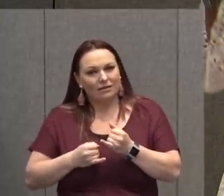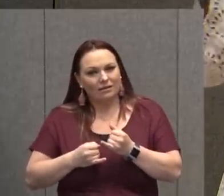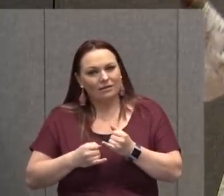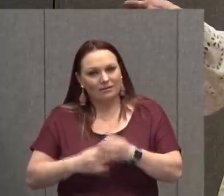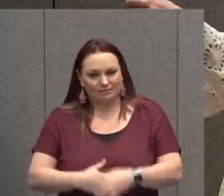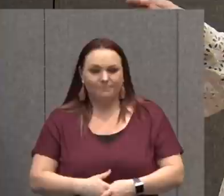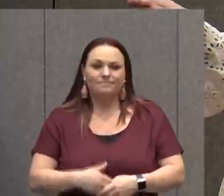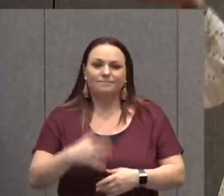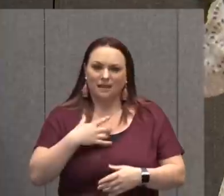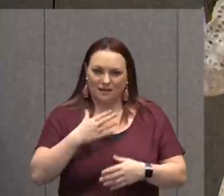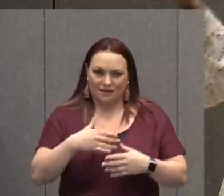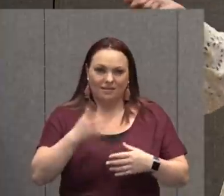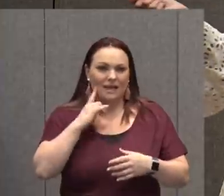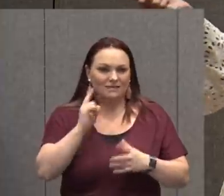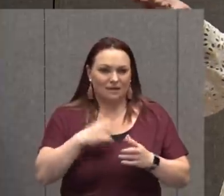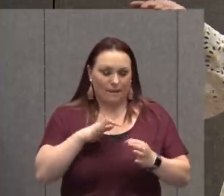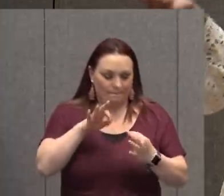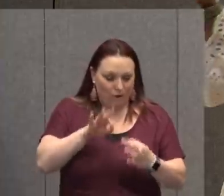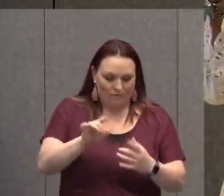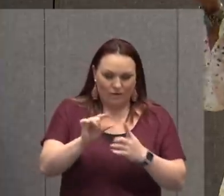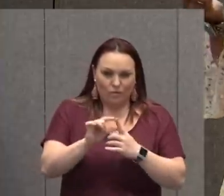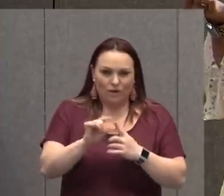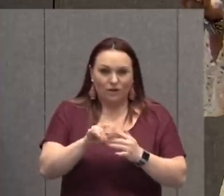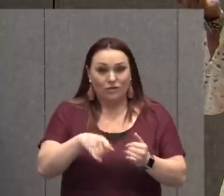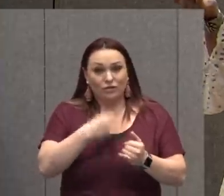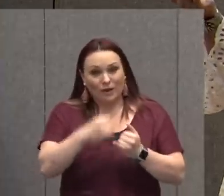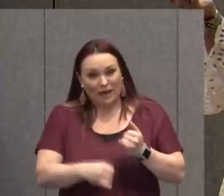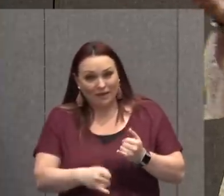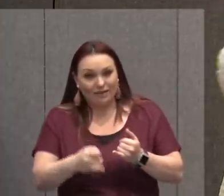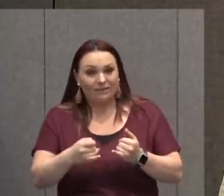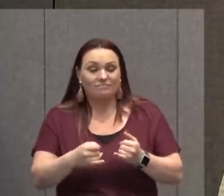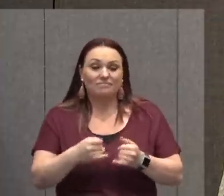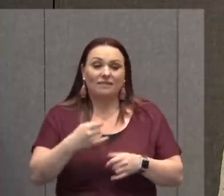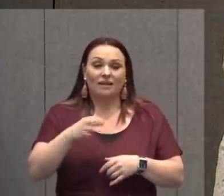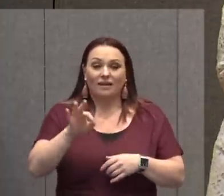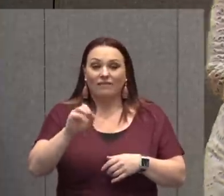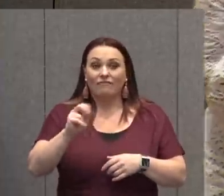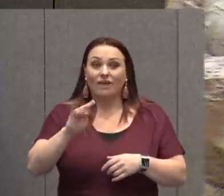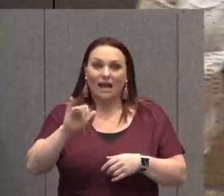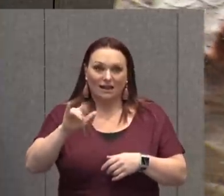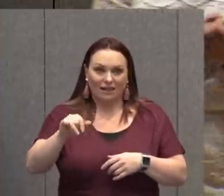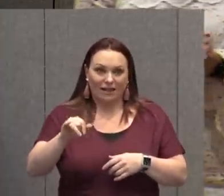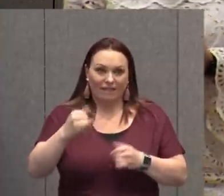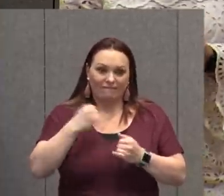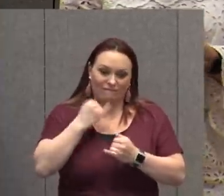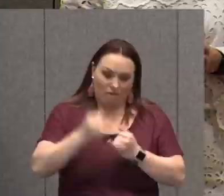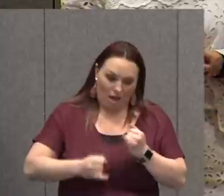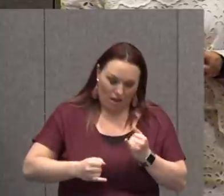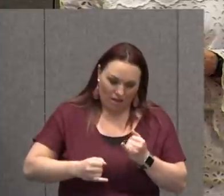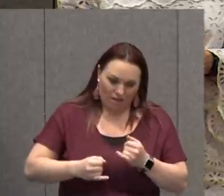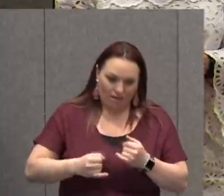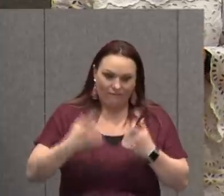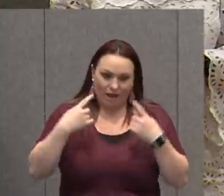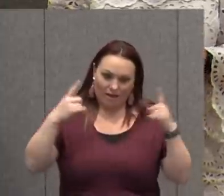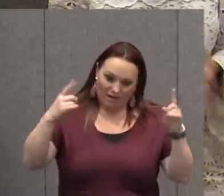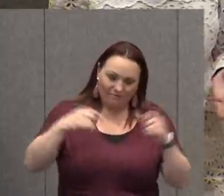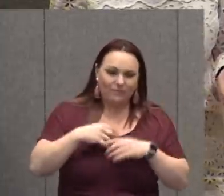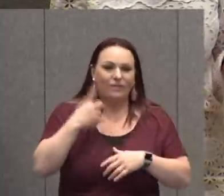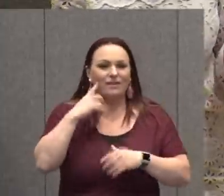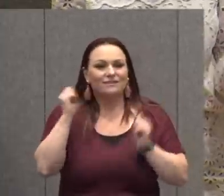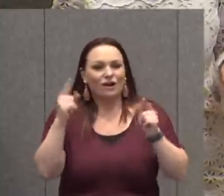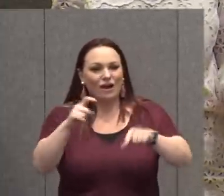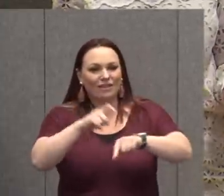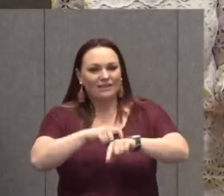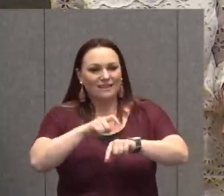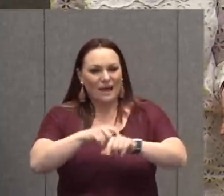with finally, which is the perfect word to end with, finally, because that is about all the time that we have